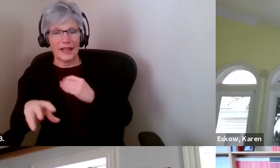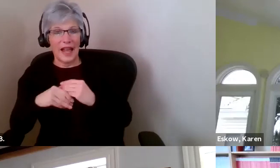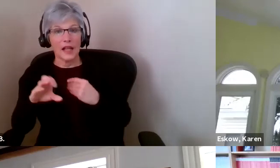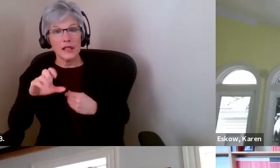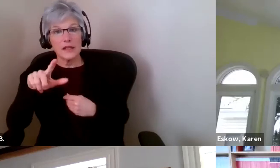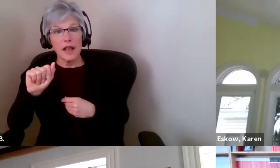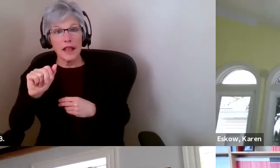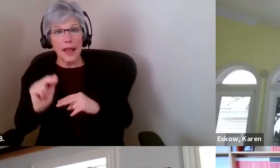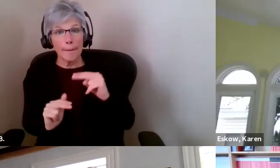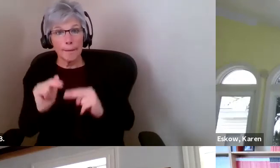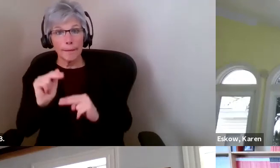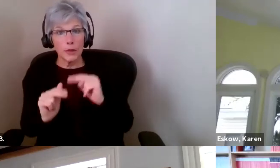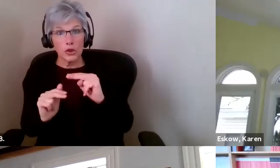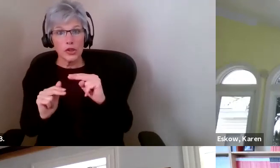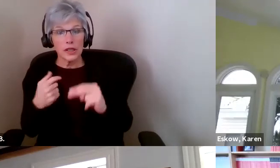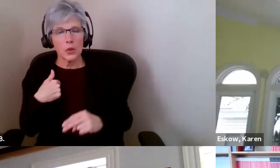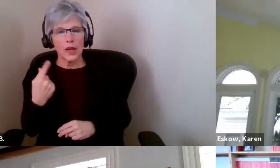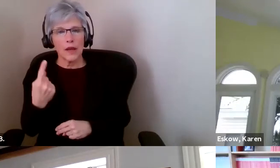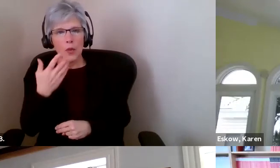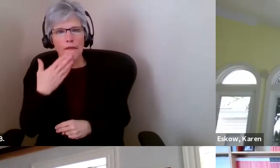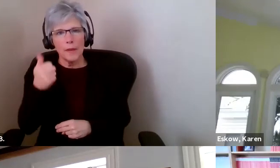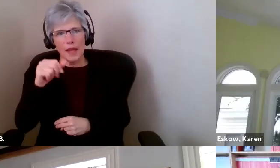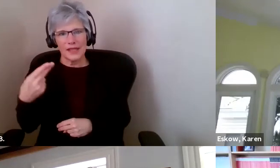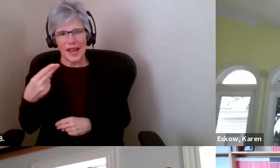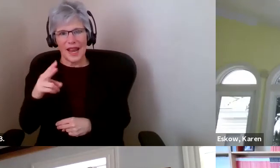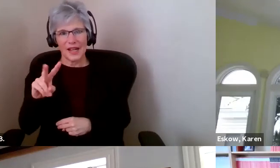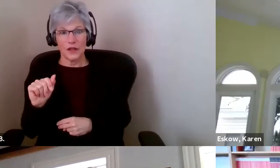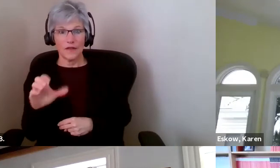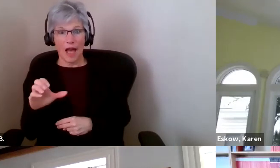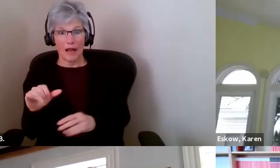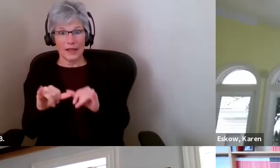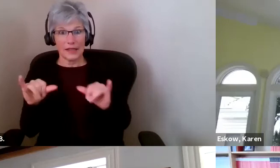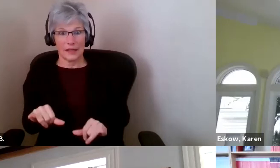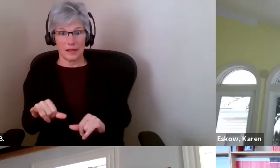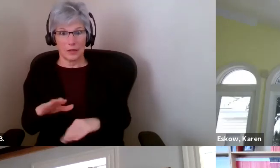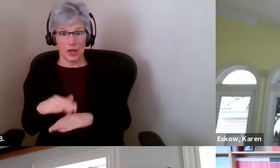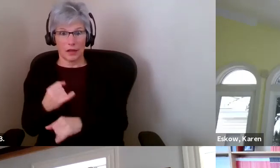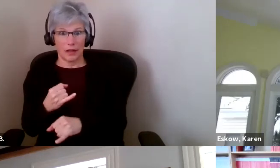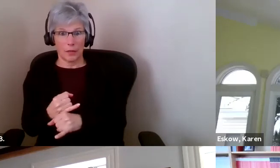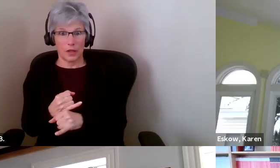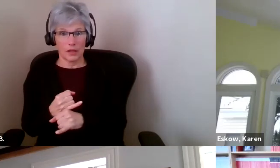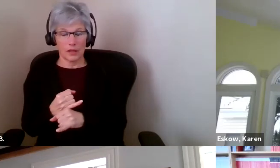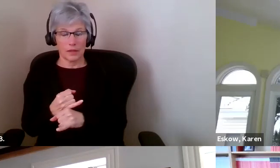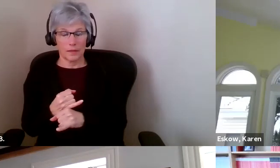much have one of the best HVAC systems on campus. And when this all